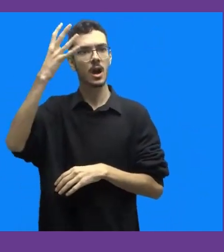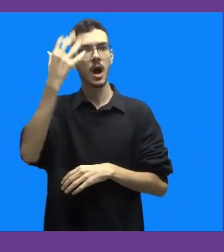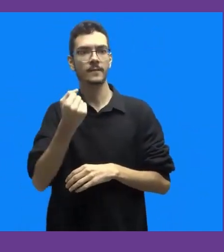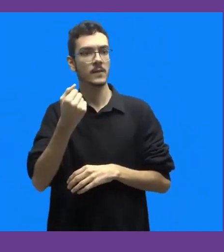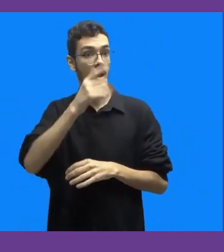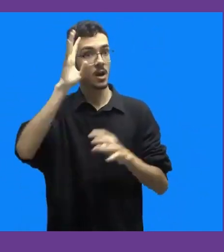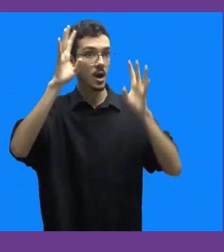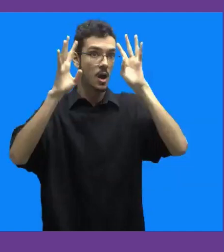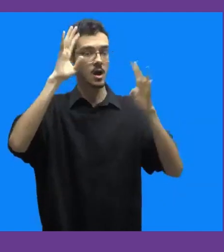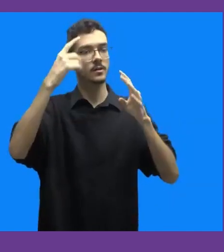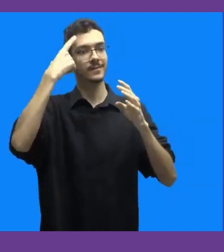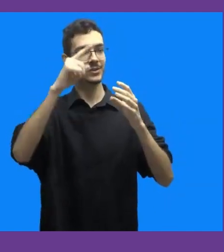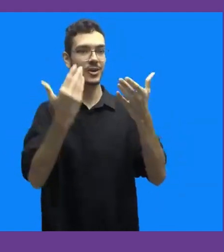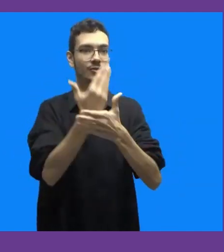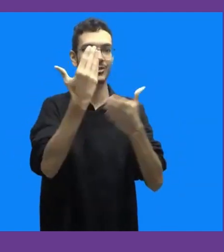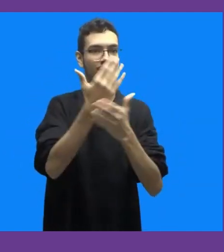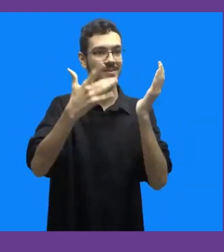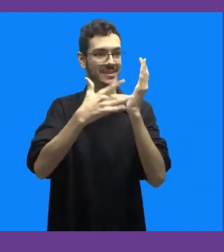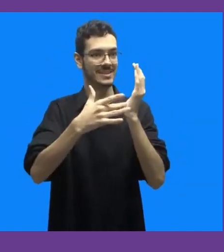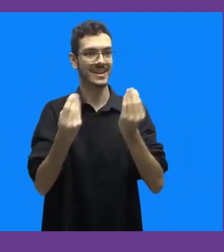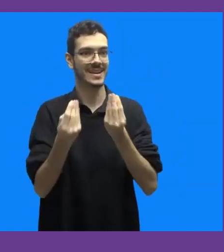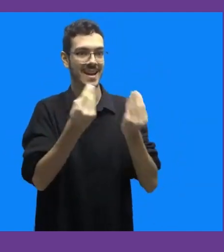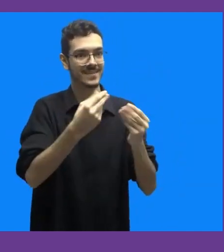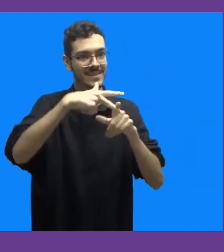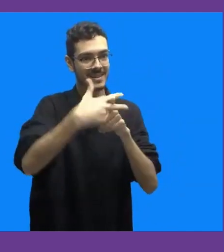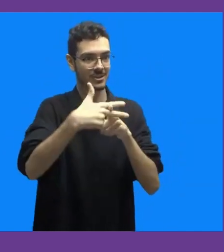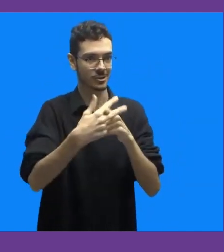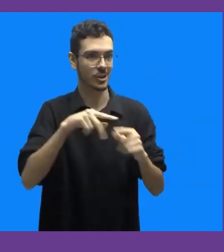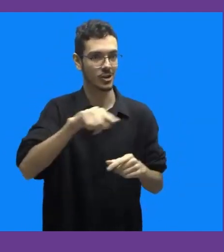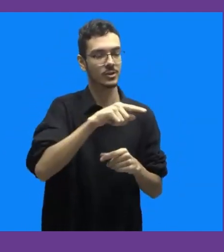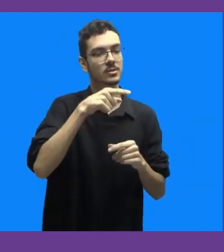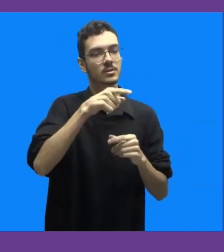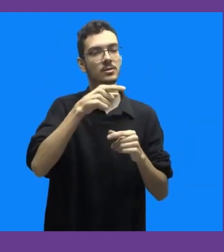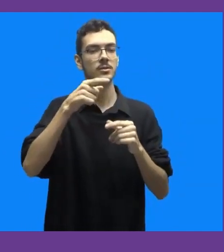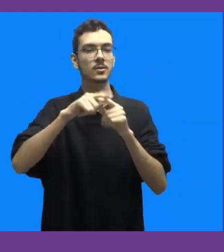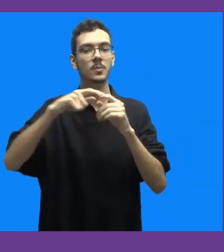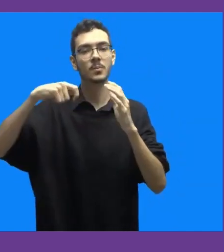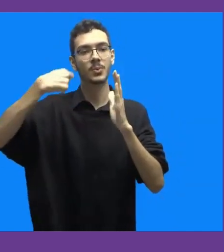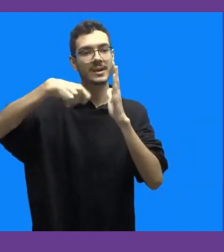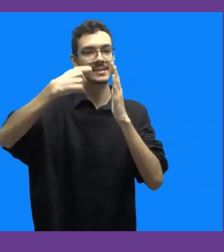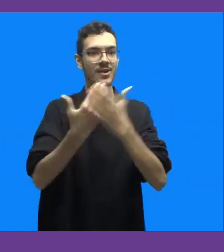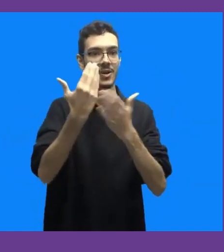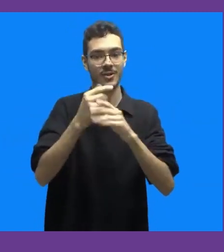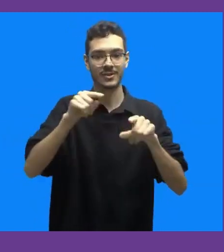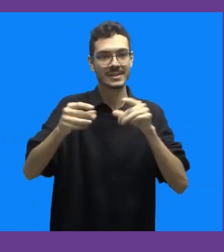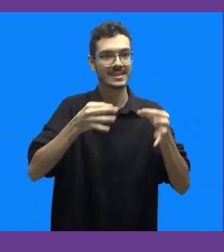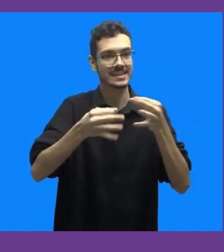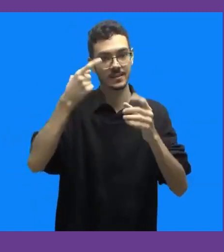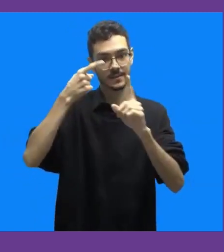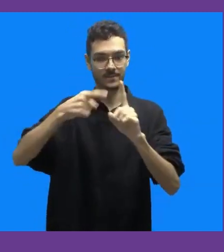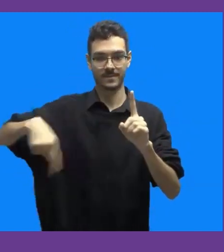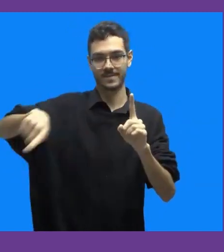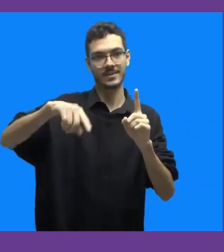plan and design products and strategies in order to include everyone. And that's when